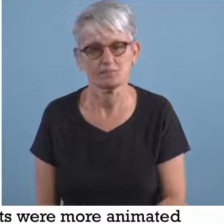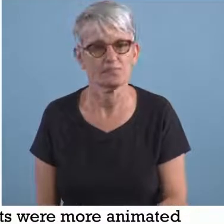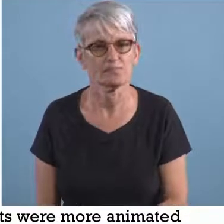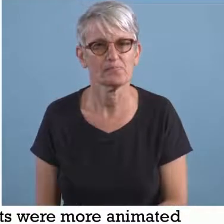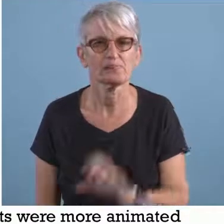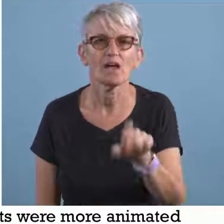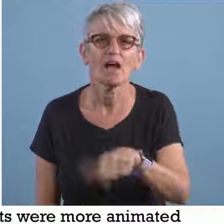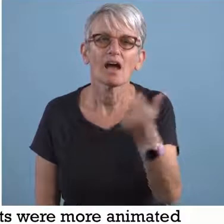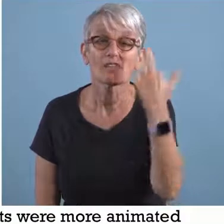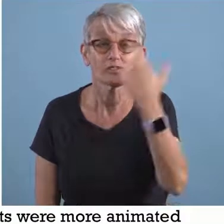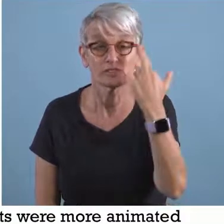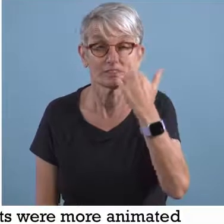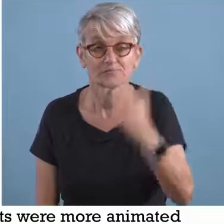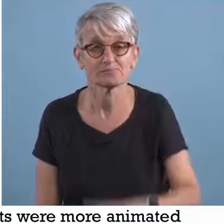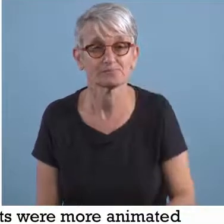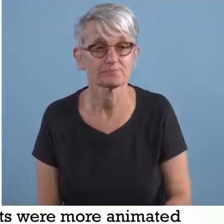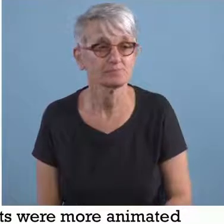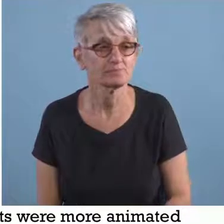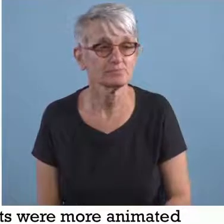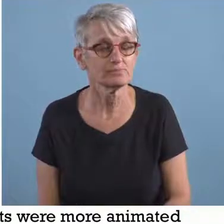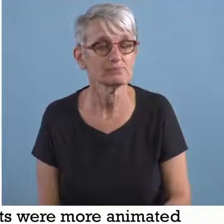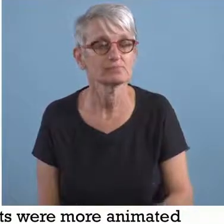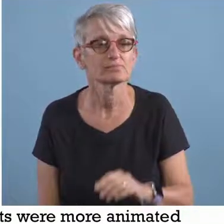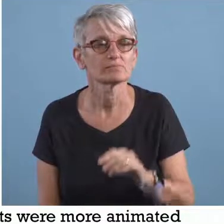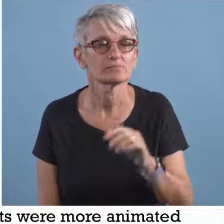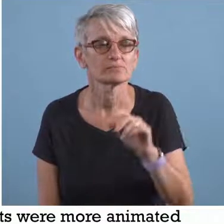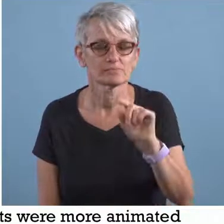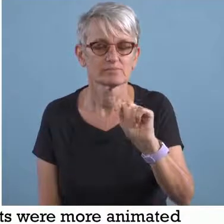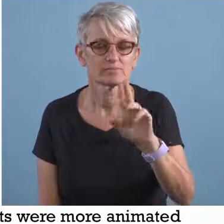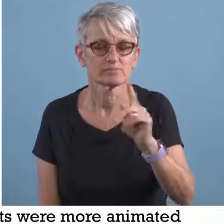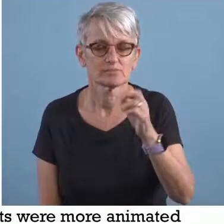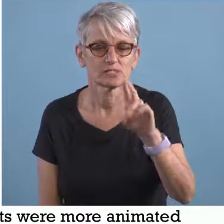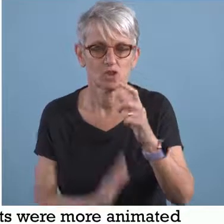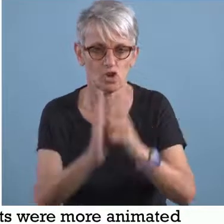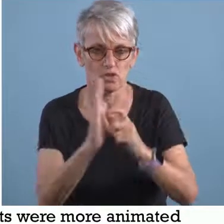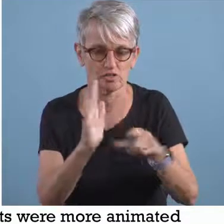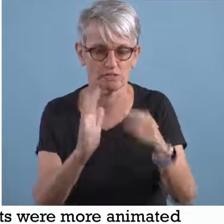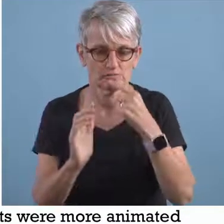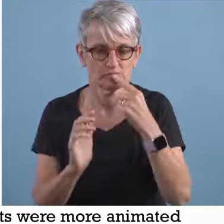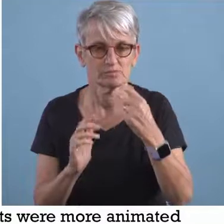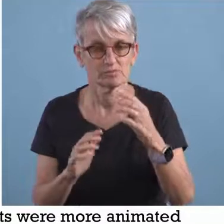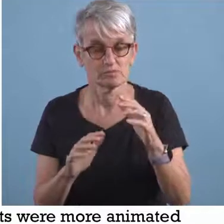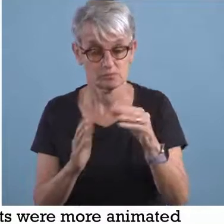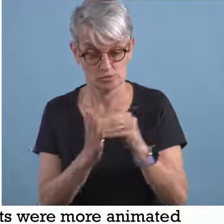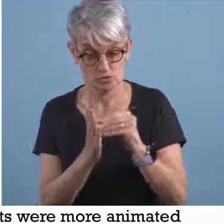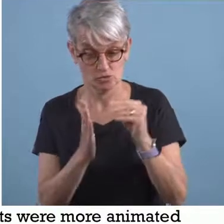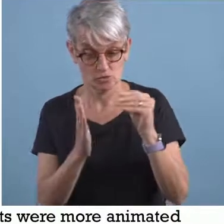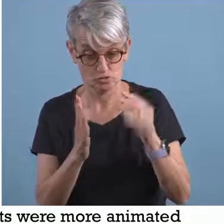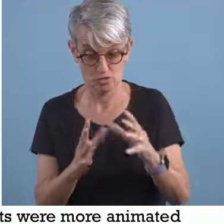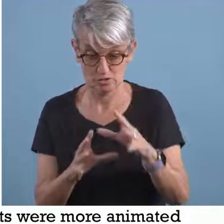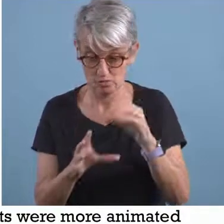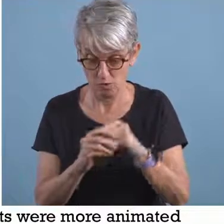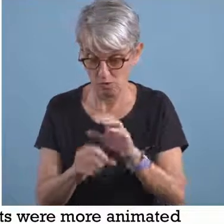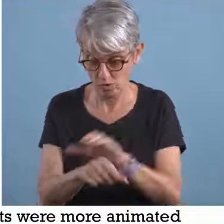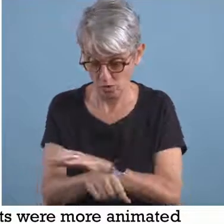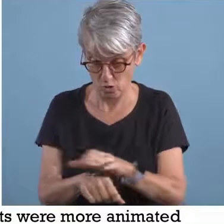Another reason from the Tucker article, when students are engaged through the computer, they